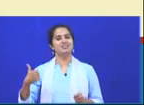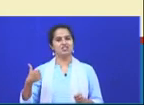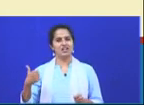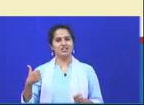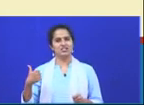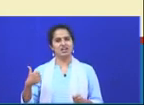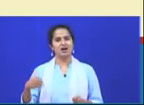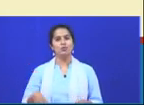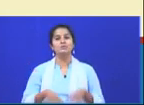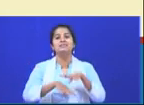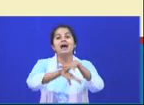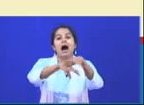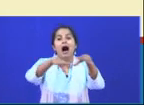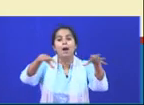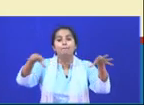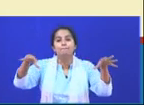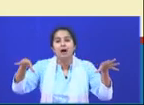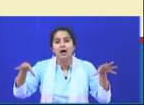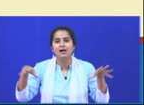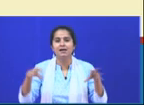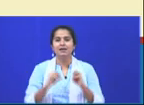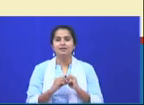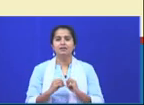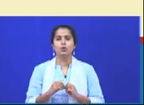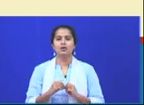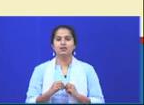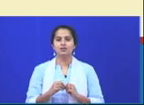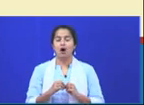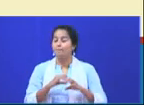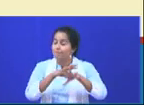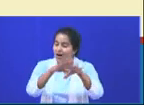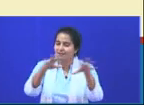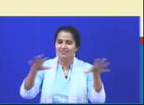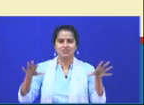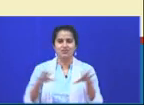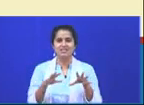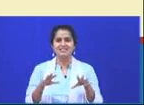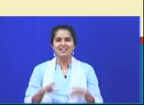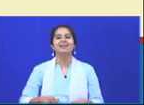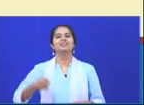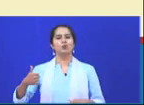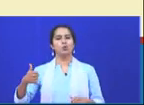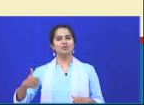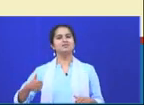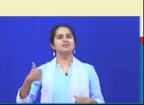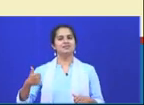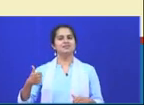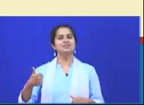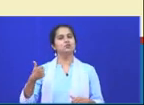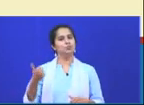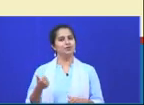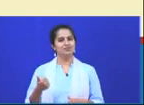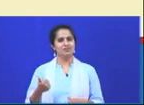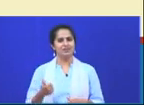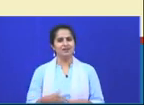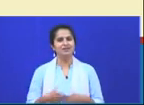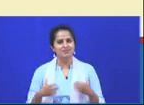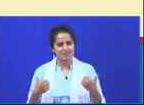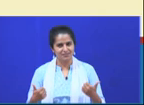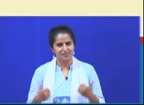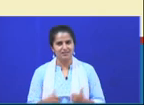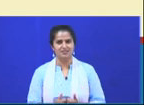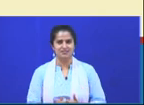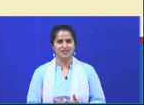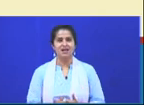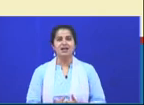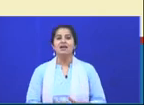Narikelaha Shreshtaha, which means among the coconut, among the trees, the coconut is the superior tree, is